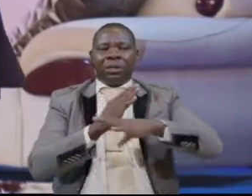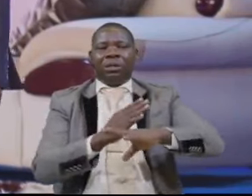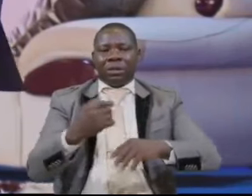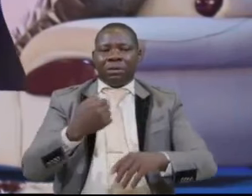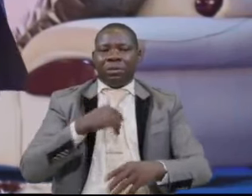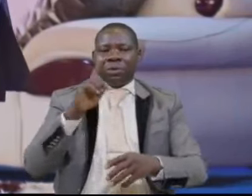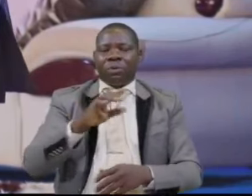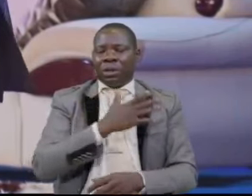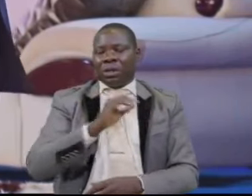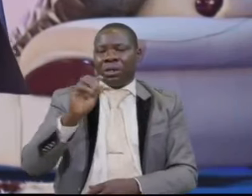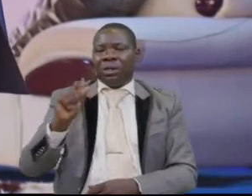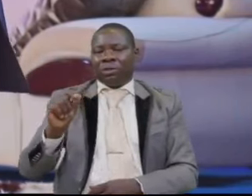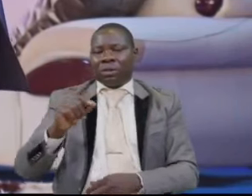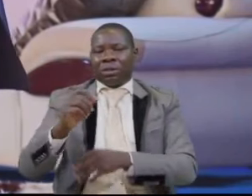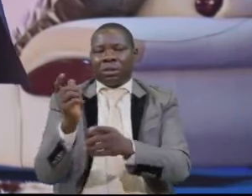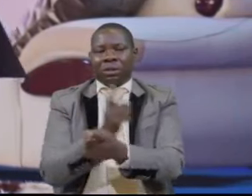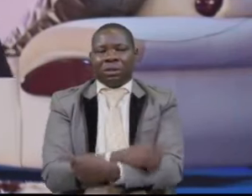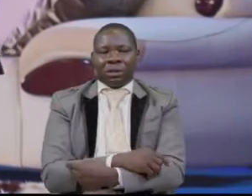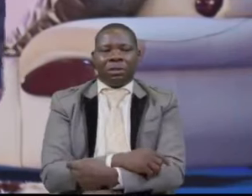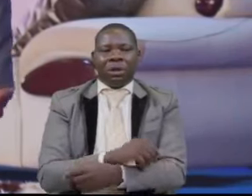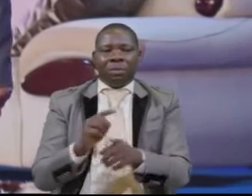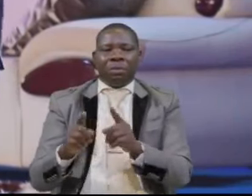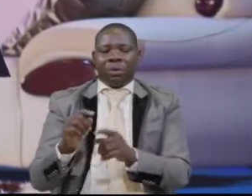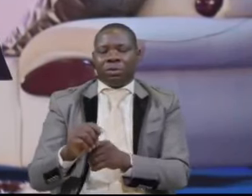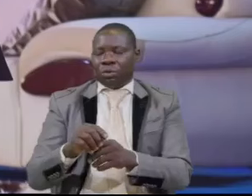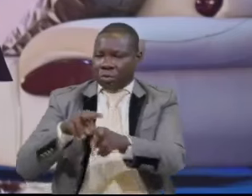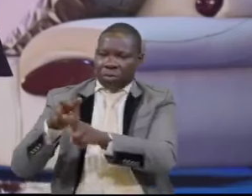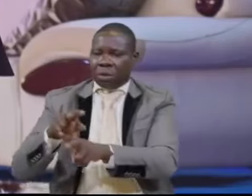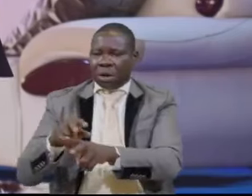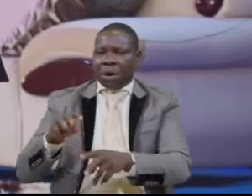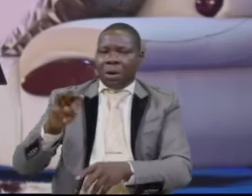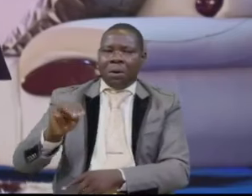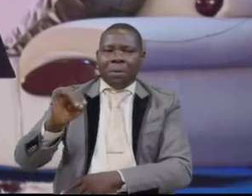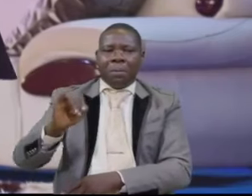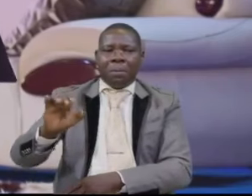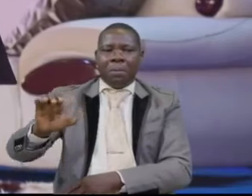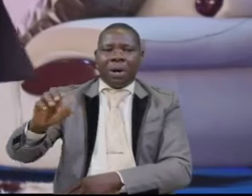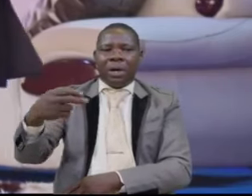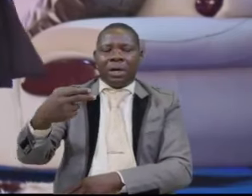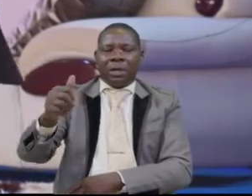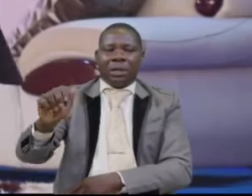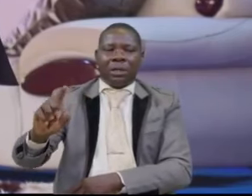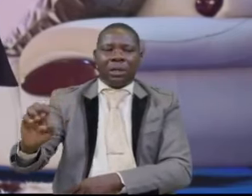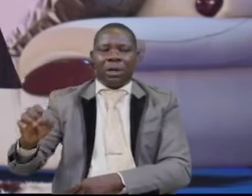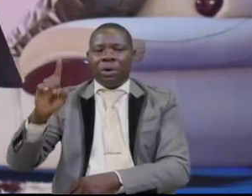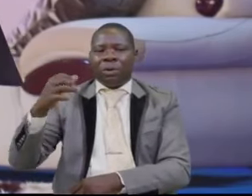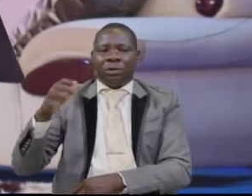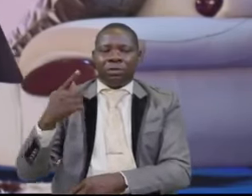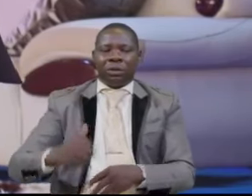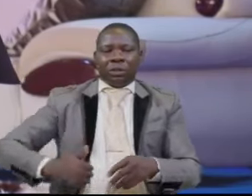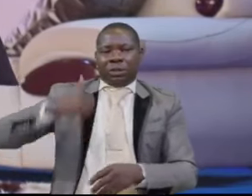21 days. But lo, Michael, one of the chief princes, came to help